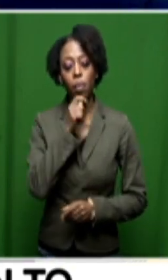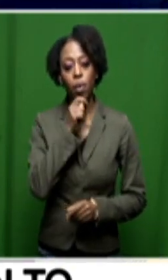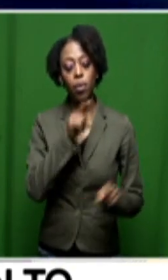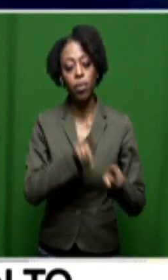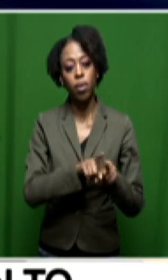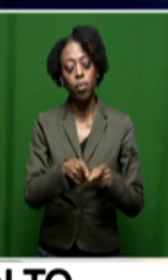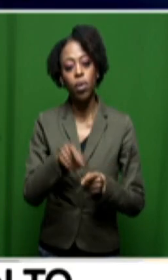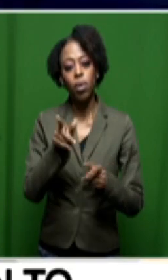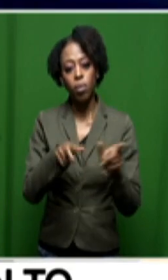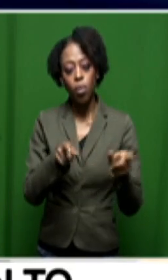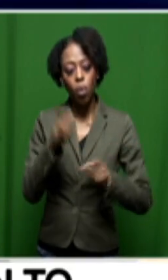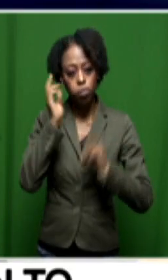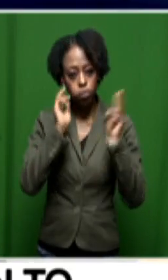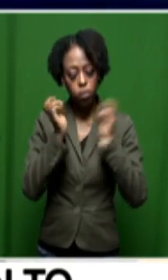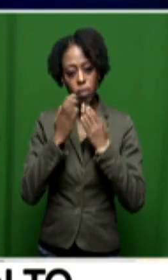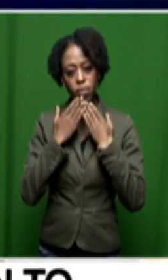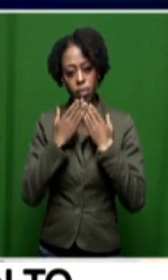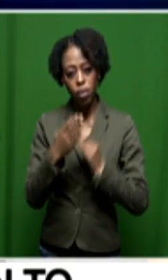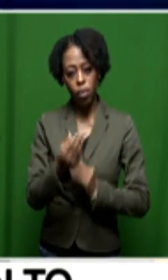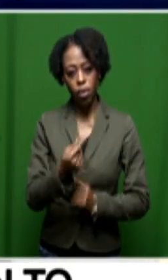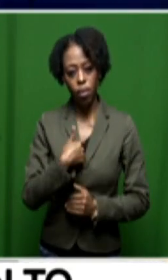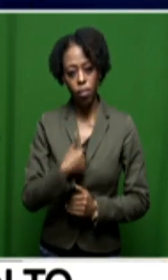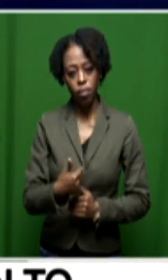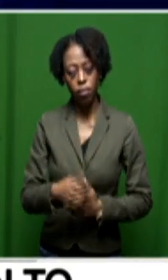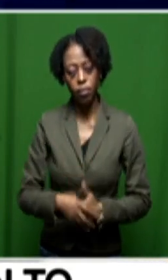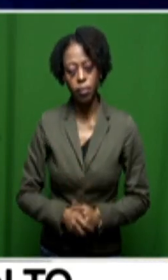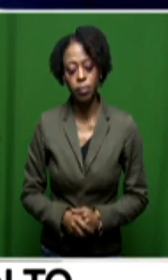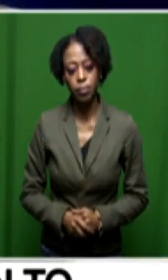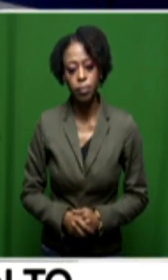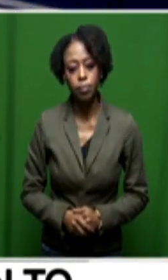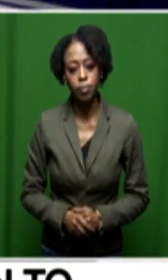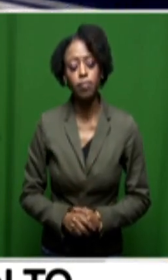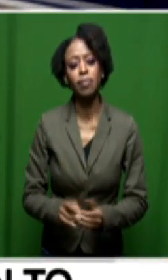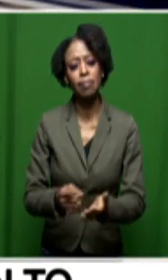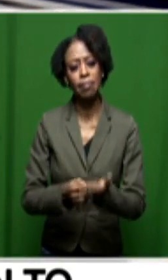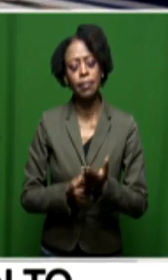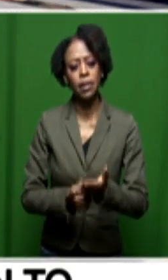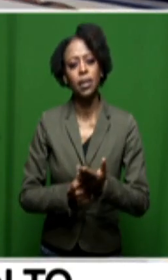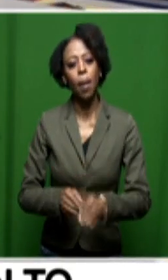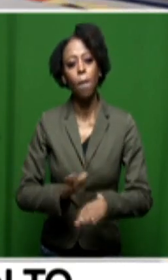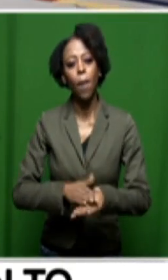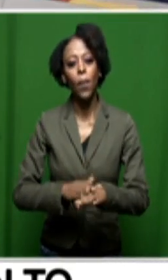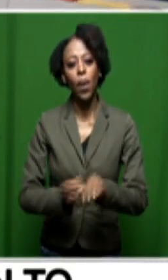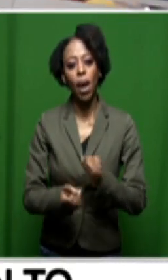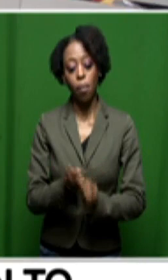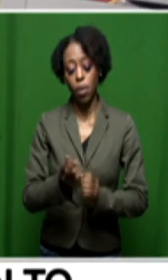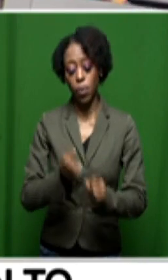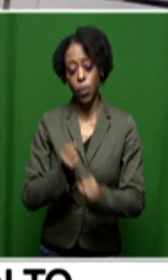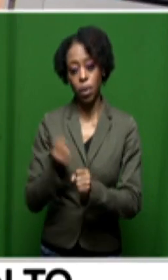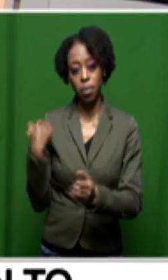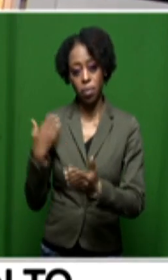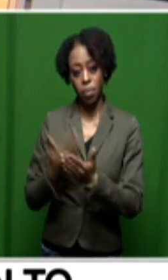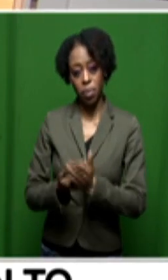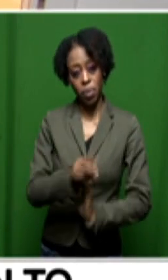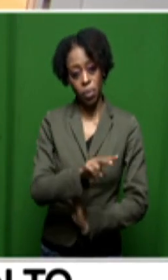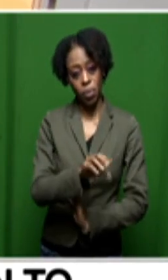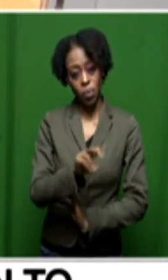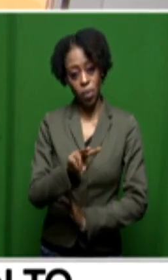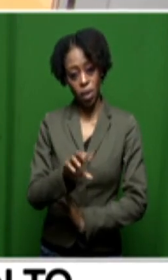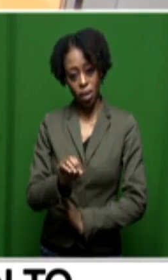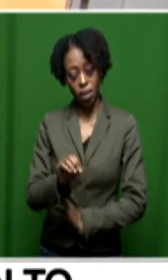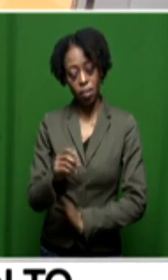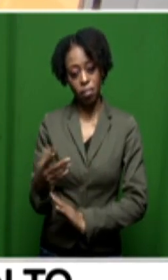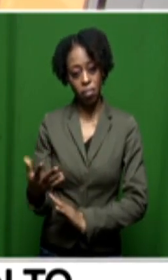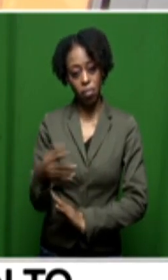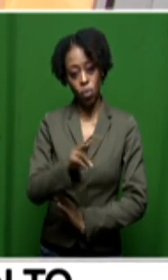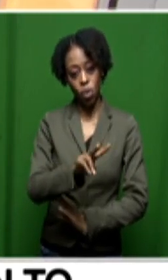and the listeners. Thank you for having me. You know, there has been a lot of talk, particularly over the last 2 years, particularly 2020 and